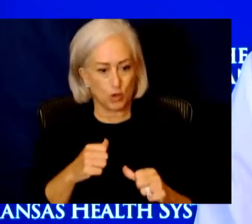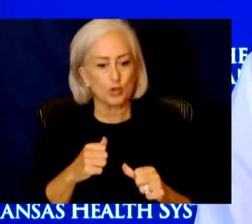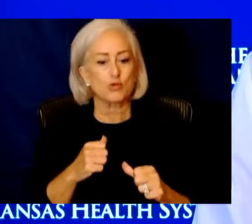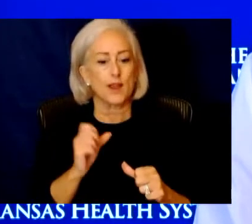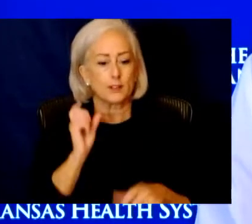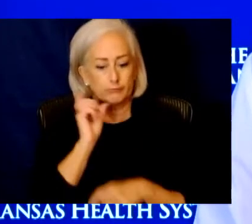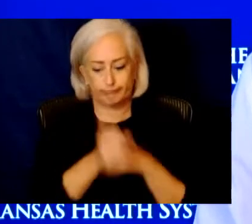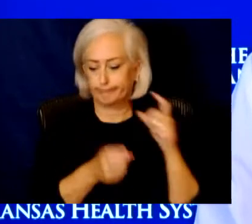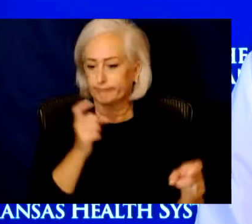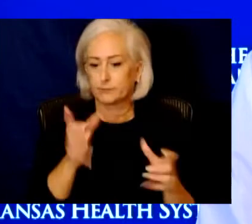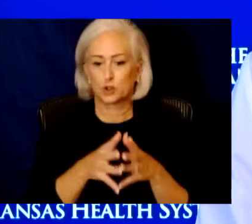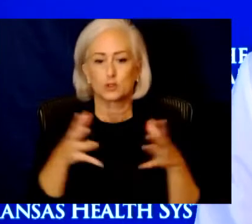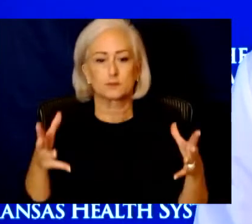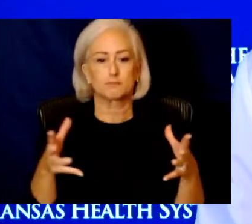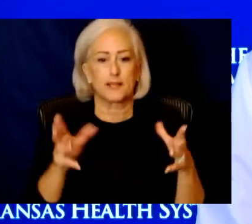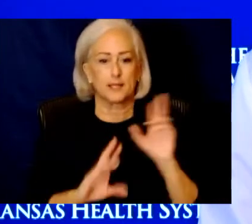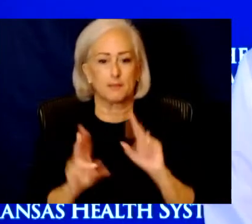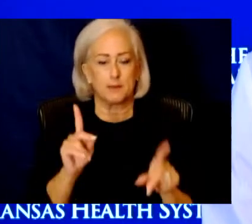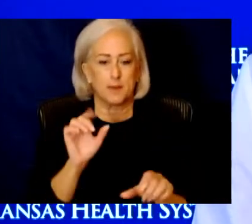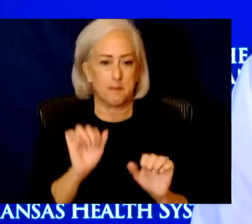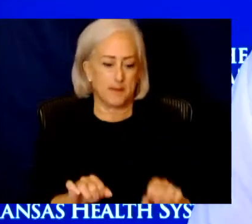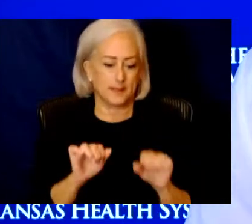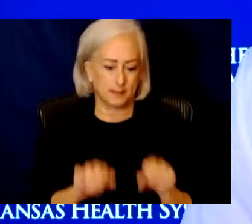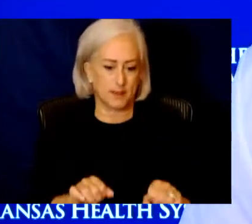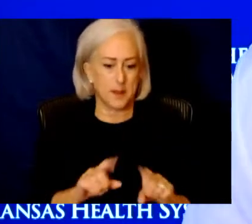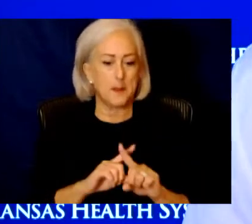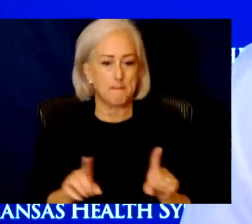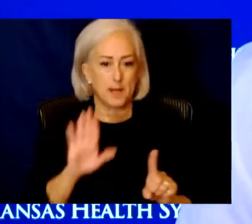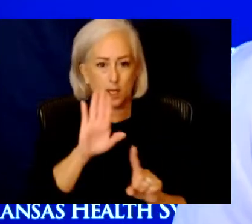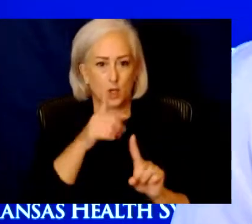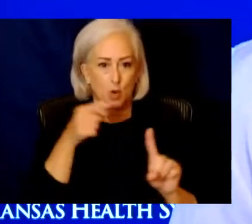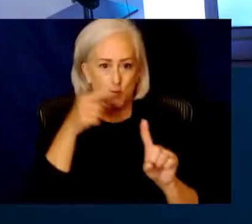but to your point, Steve, a lot of it has to do with the supply.